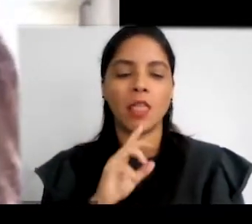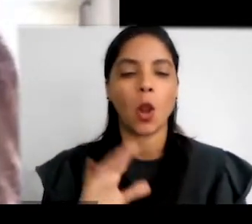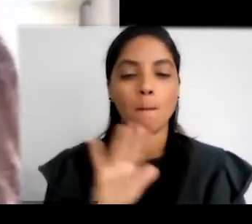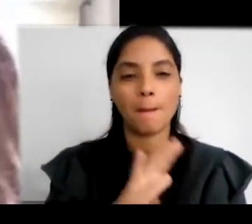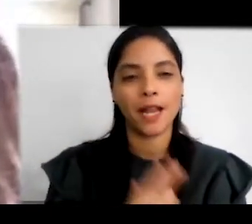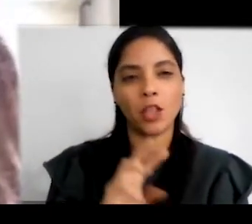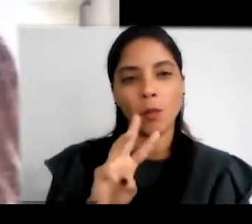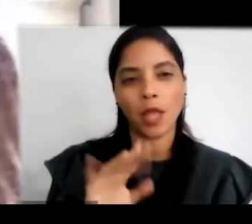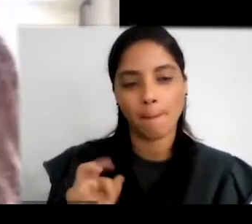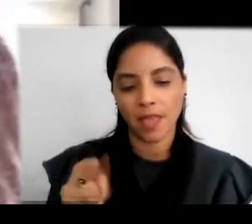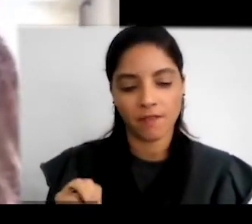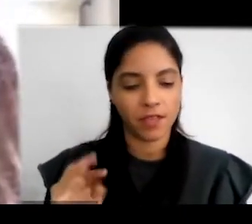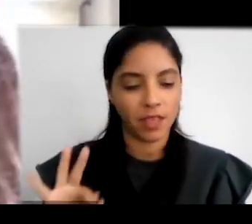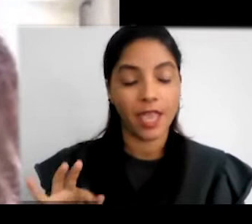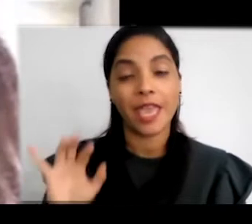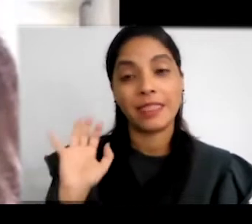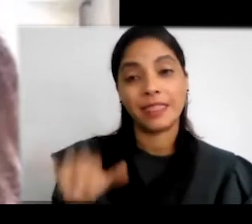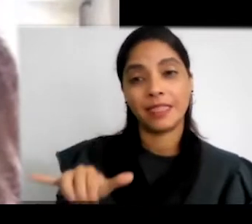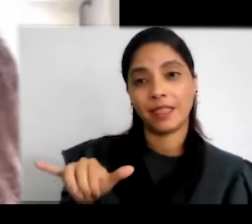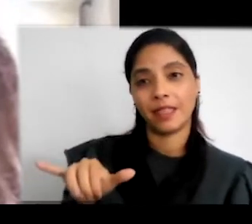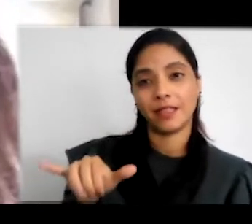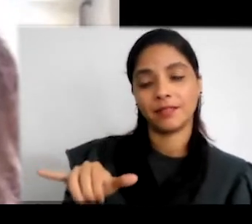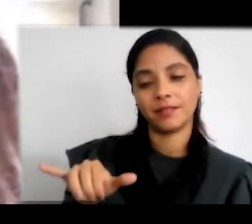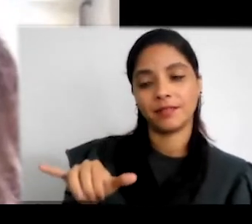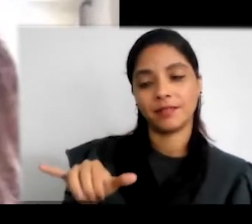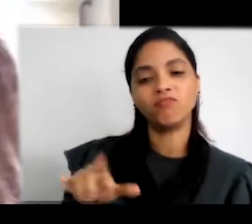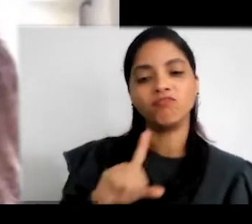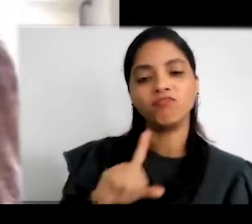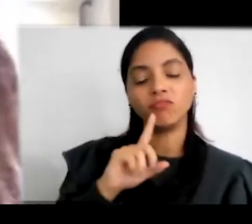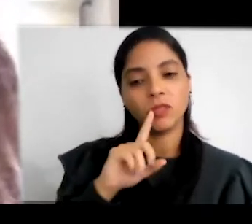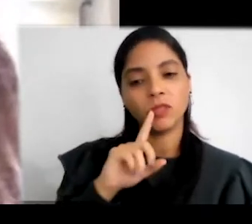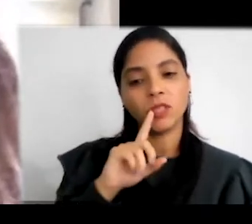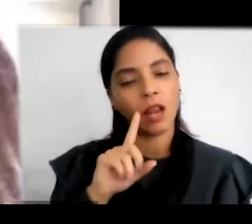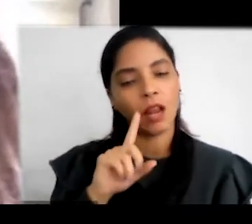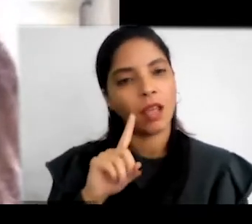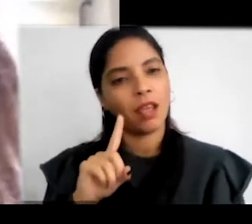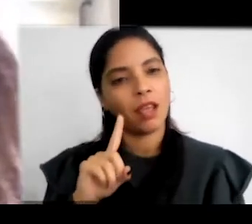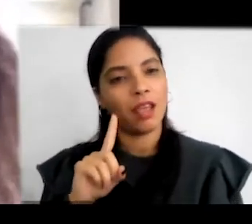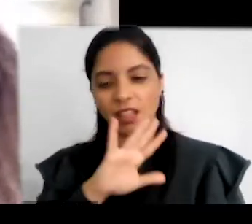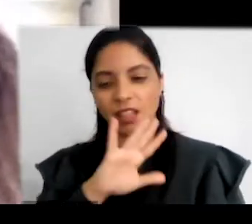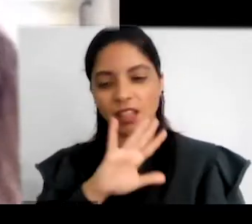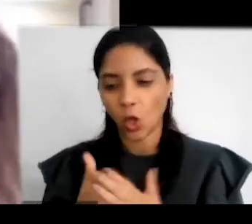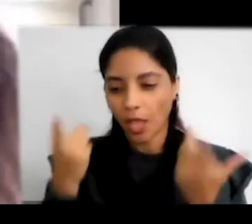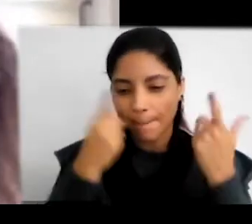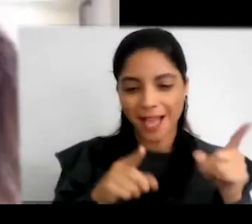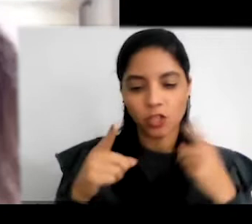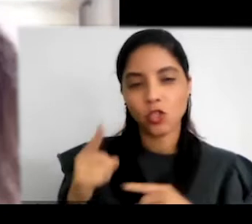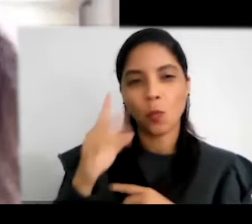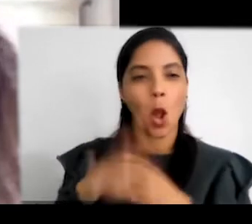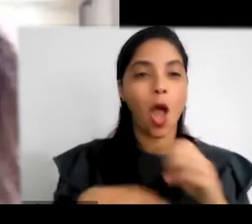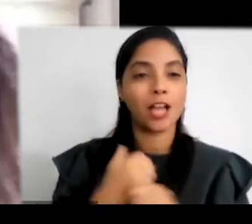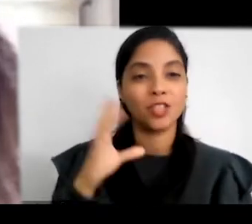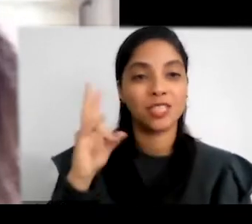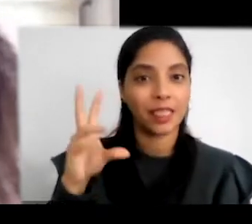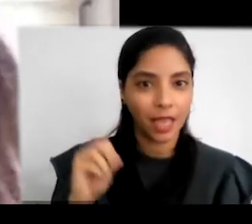And that's where the WNET executives from the 70s, like their personal papers, what they saved. And what they saved